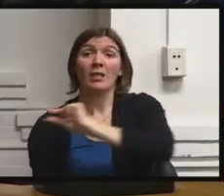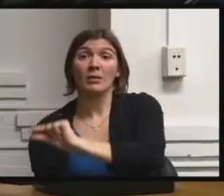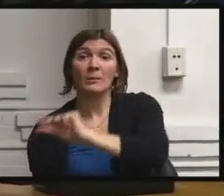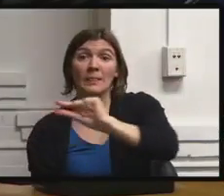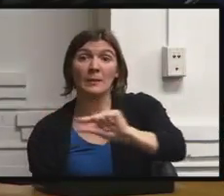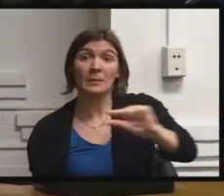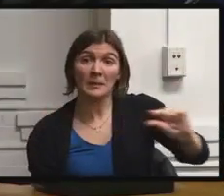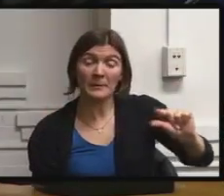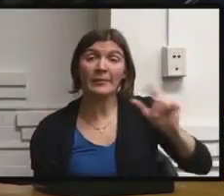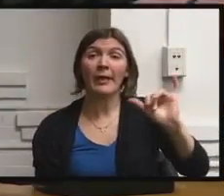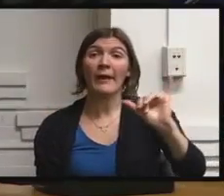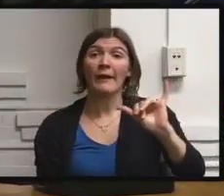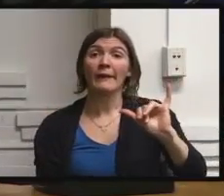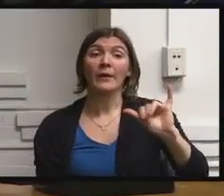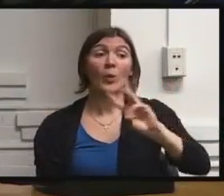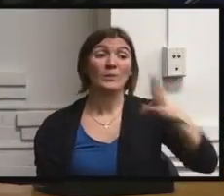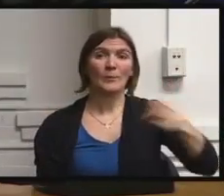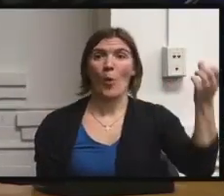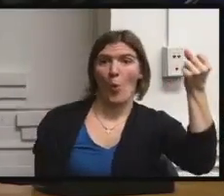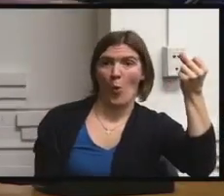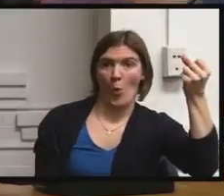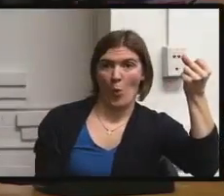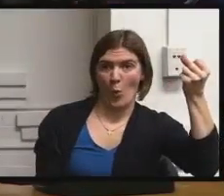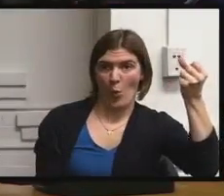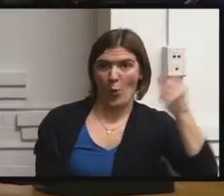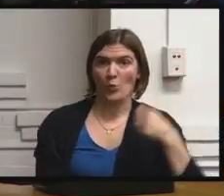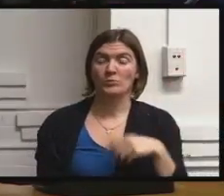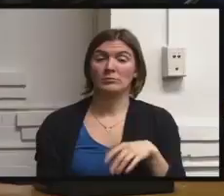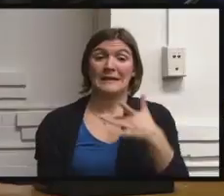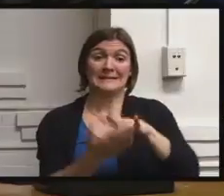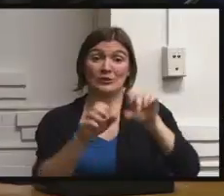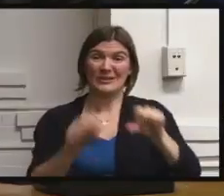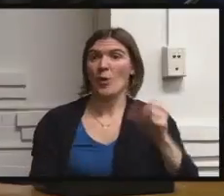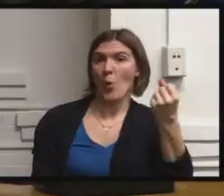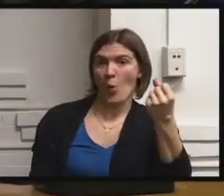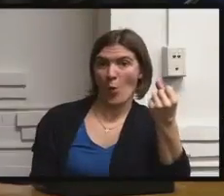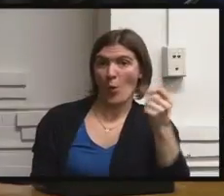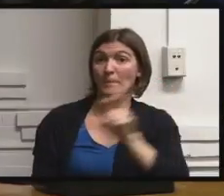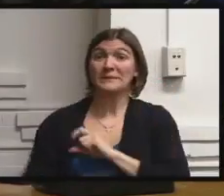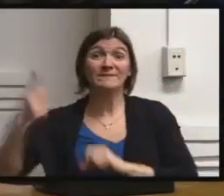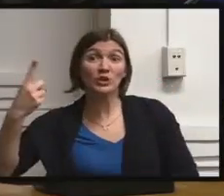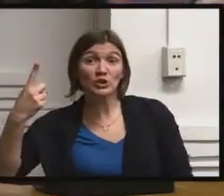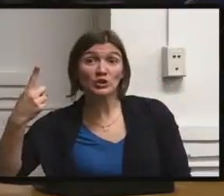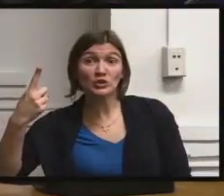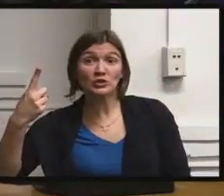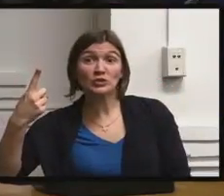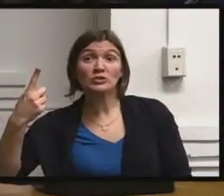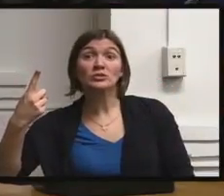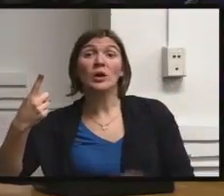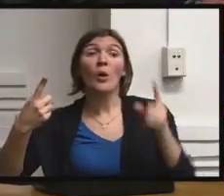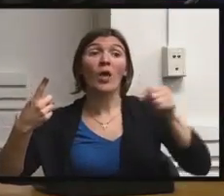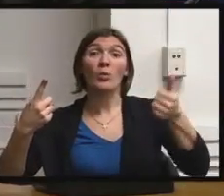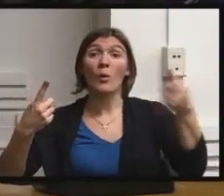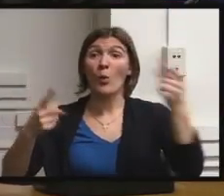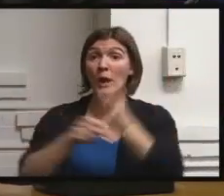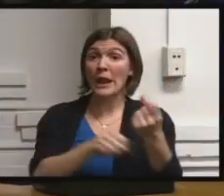Brattleboro? Maybe we should not do Central or not do Police and put one of them off.